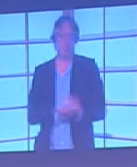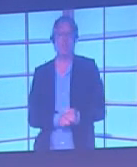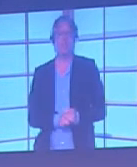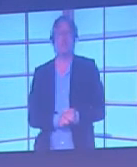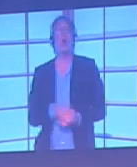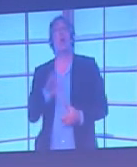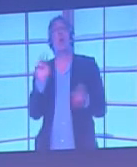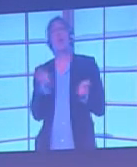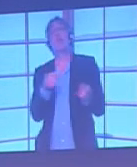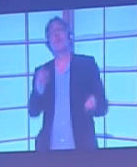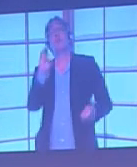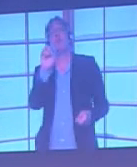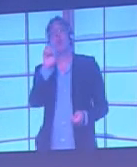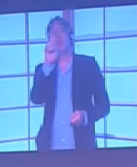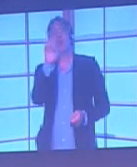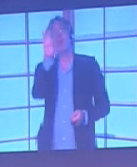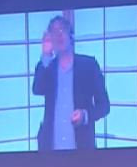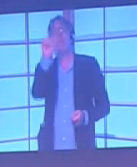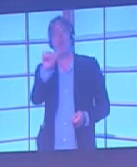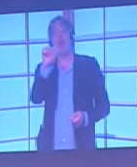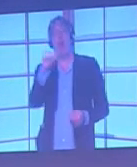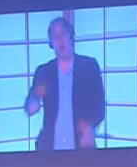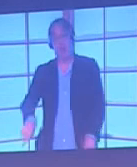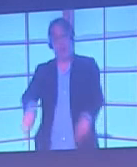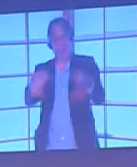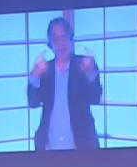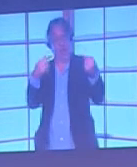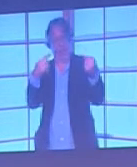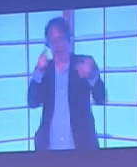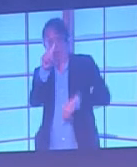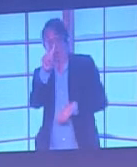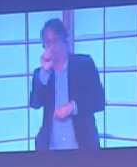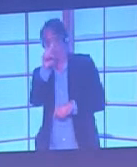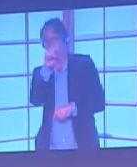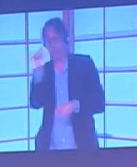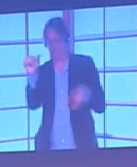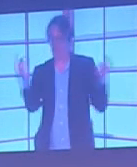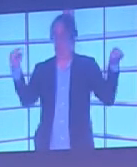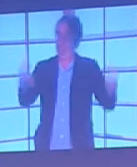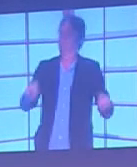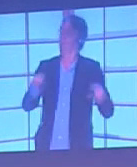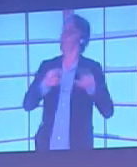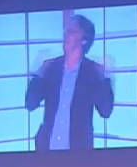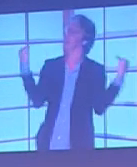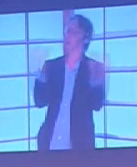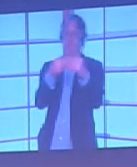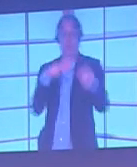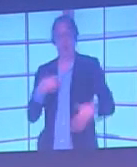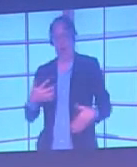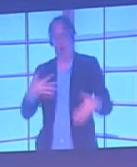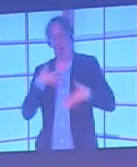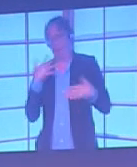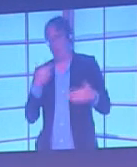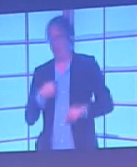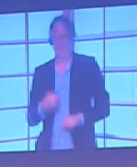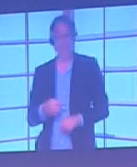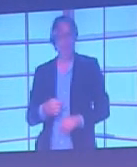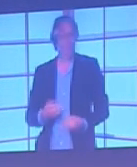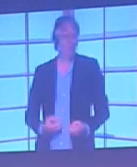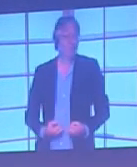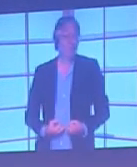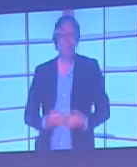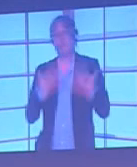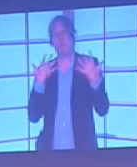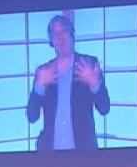Euro 2016 final will be held here, and we are proud and grateful to be at this iconic stadium.